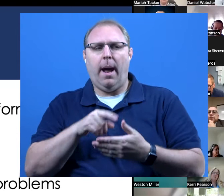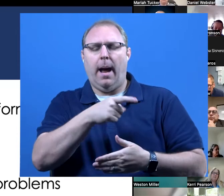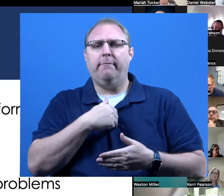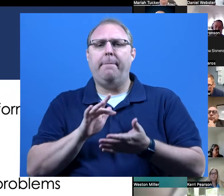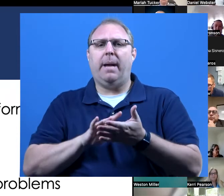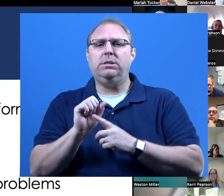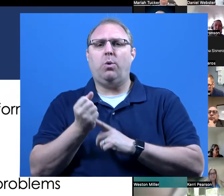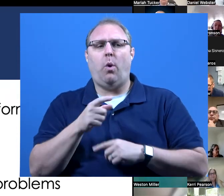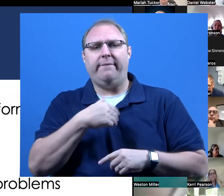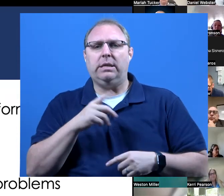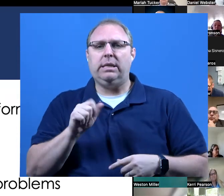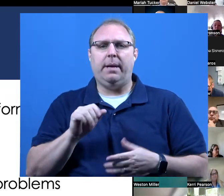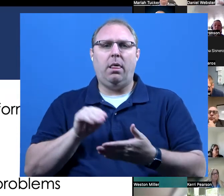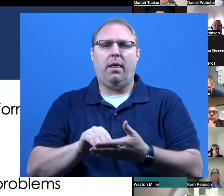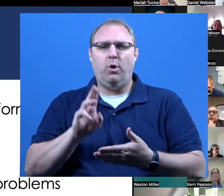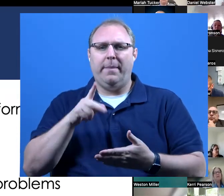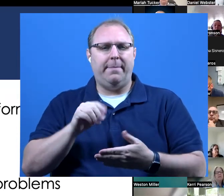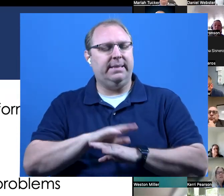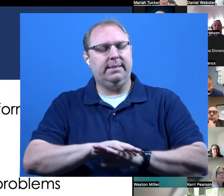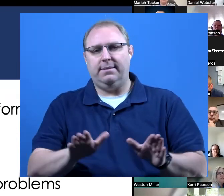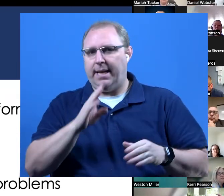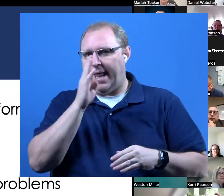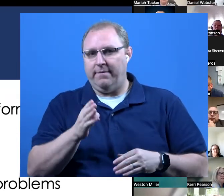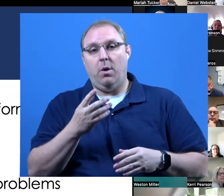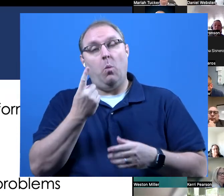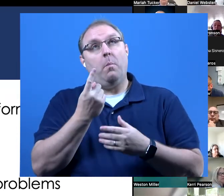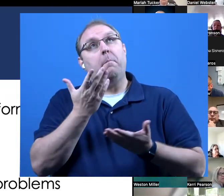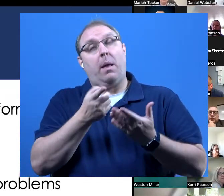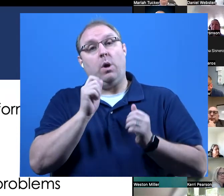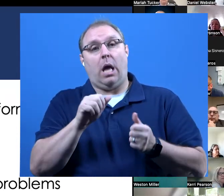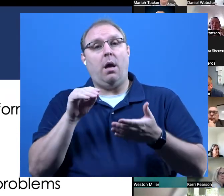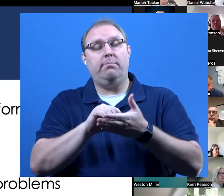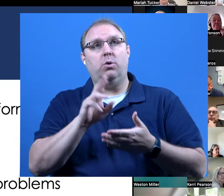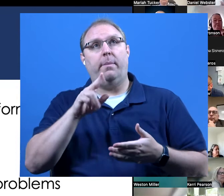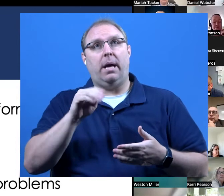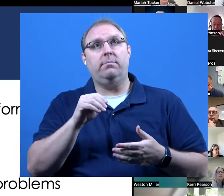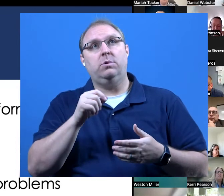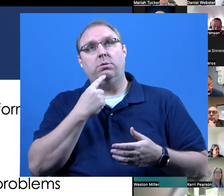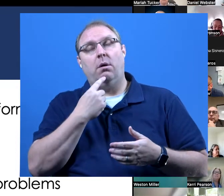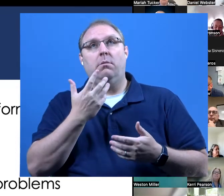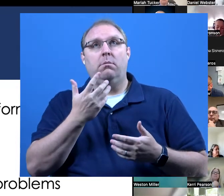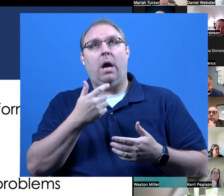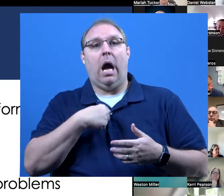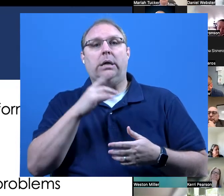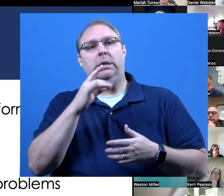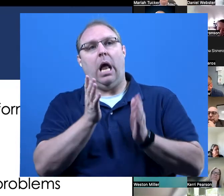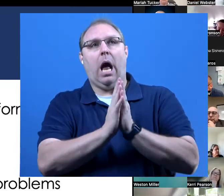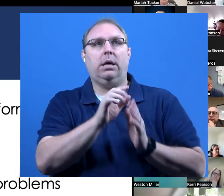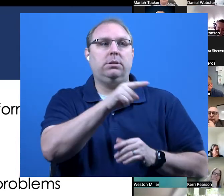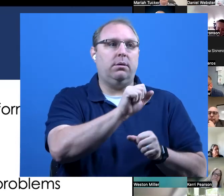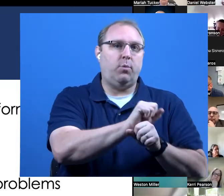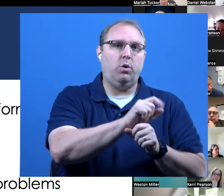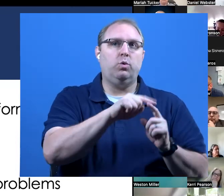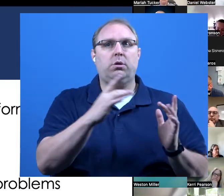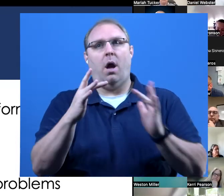this employee to contact HR if they feel like there's any need for that. Okay, that's okay to put into HR or into